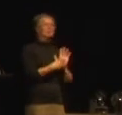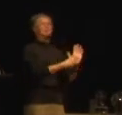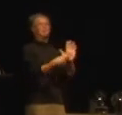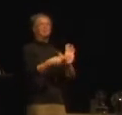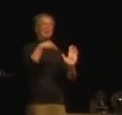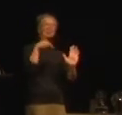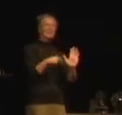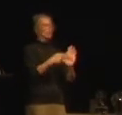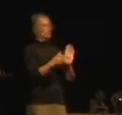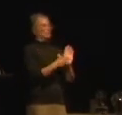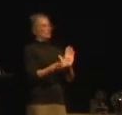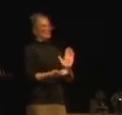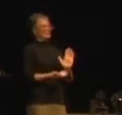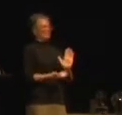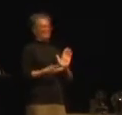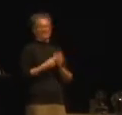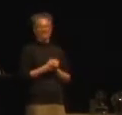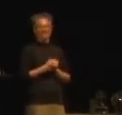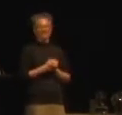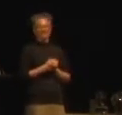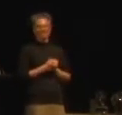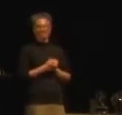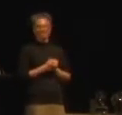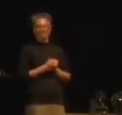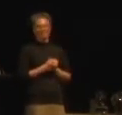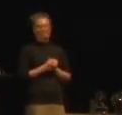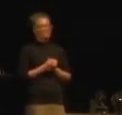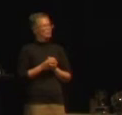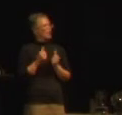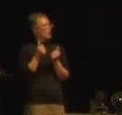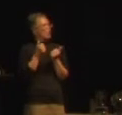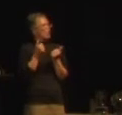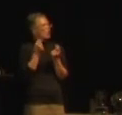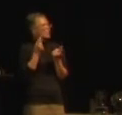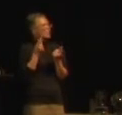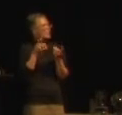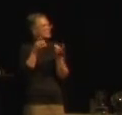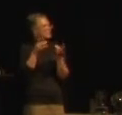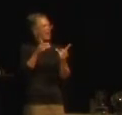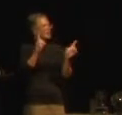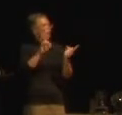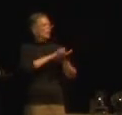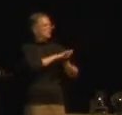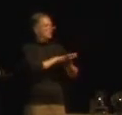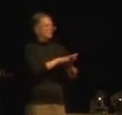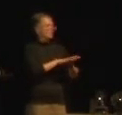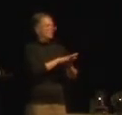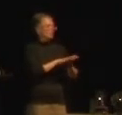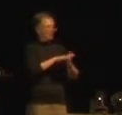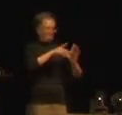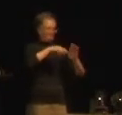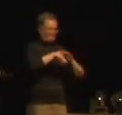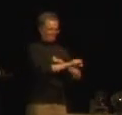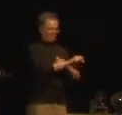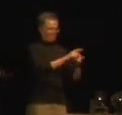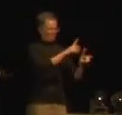To explain why I think this is important, it probably helps to first have a little bit of a shared understanding of what I mean by born digital and the place of digital records,